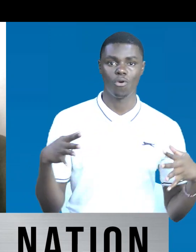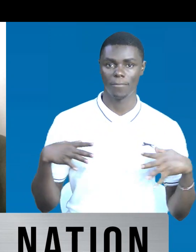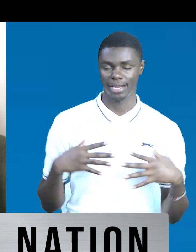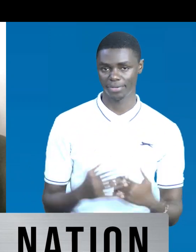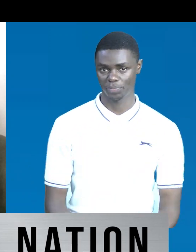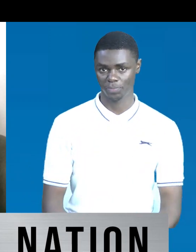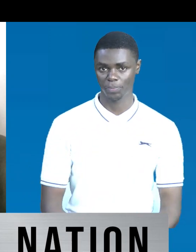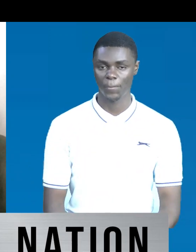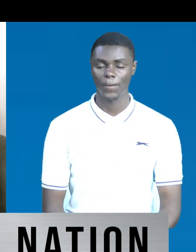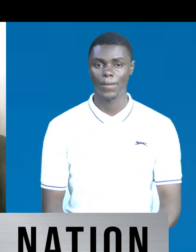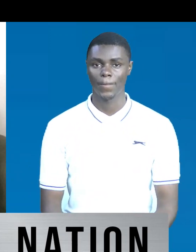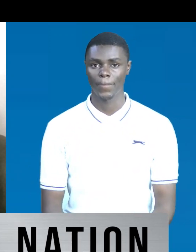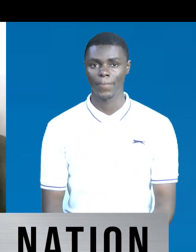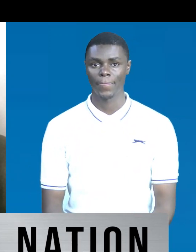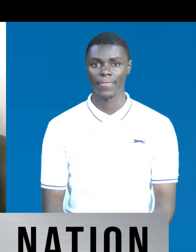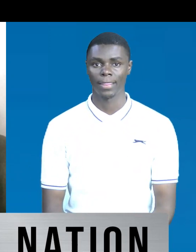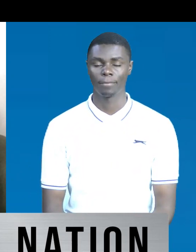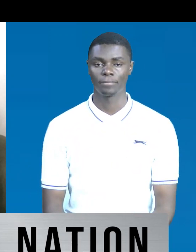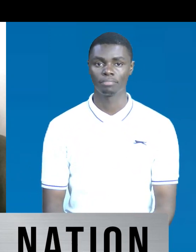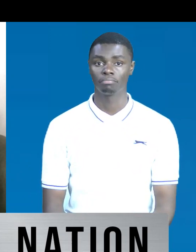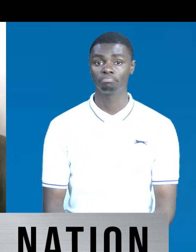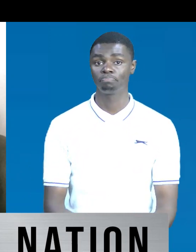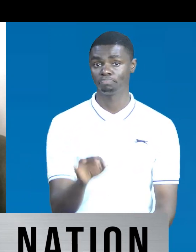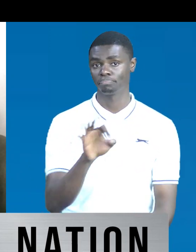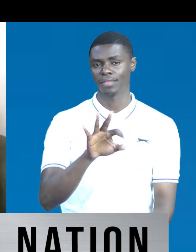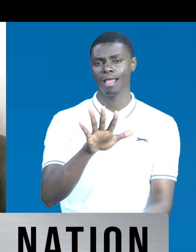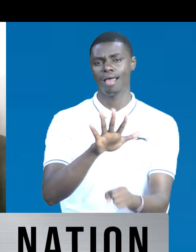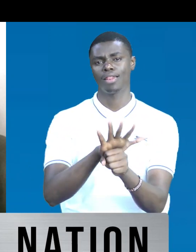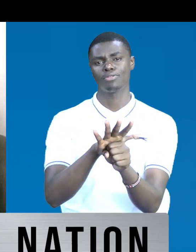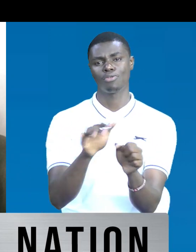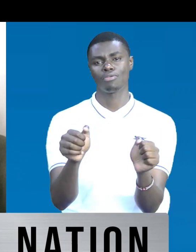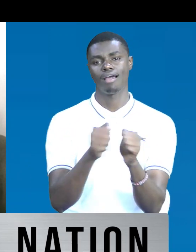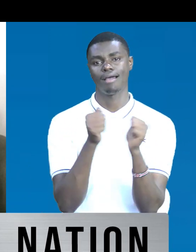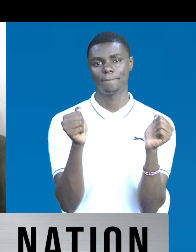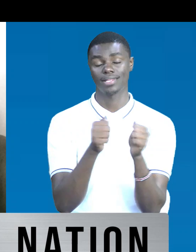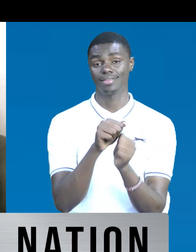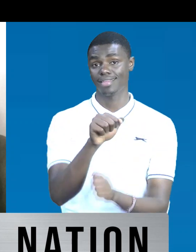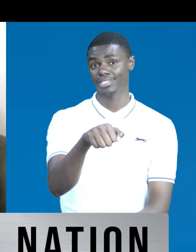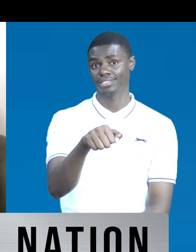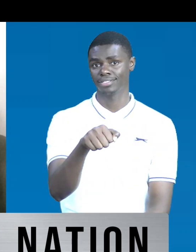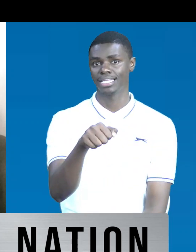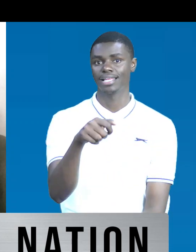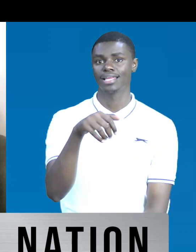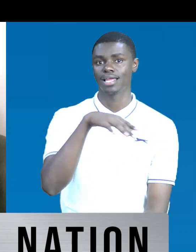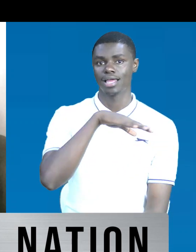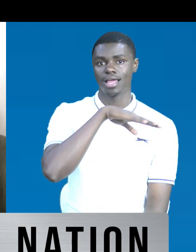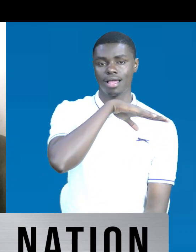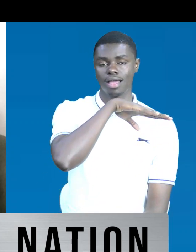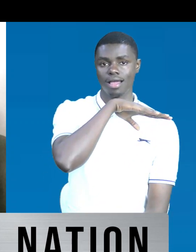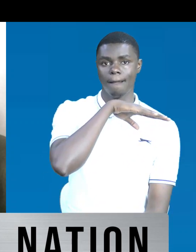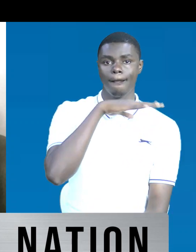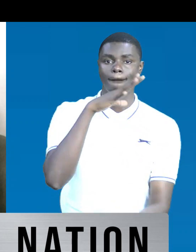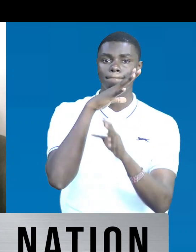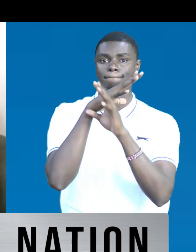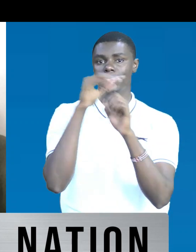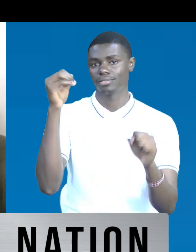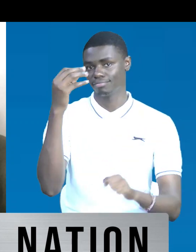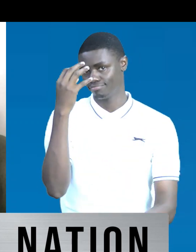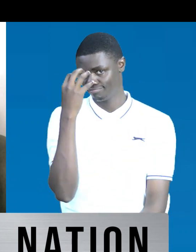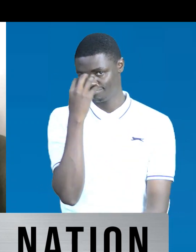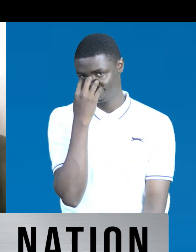break. Yes. Wow, so much is happening. Yes. Yeah, Raila, the President